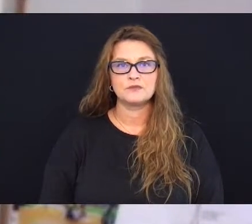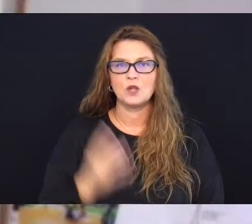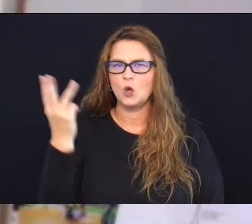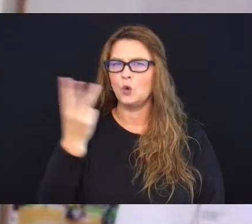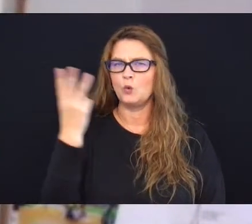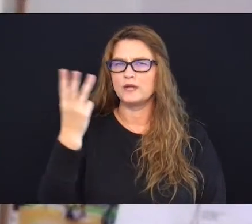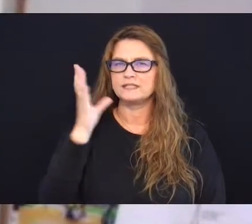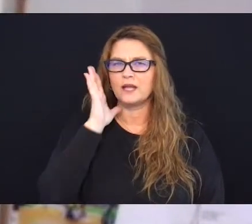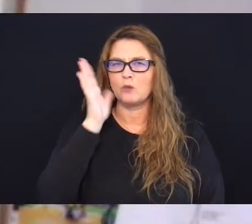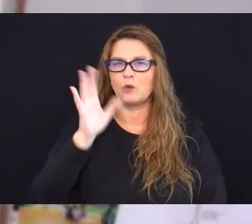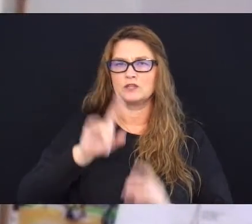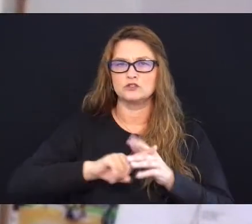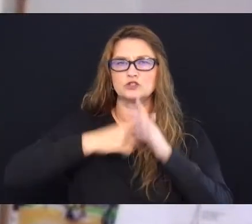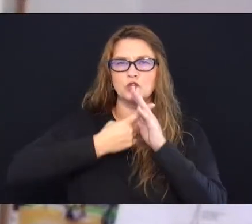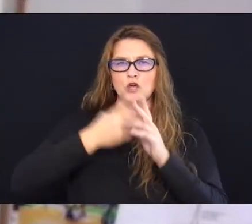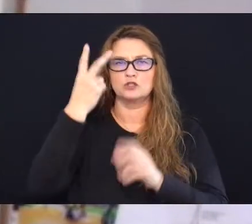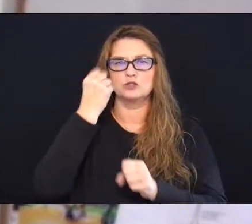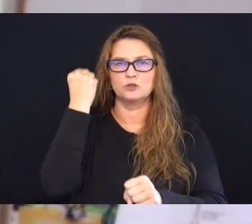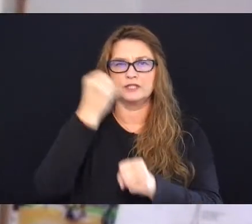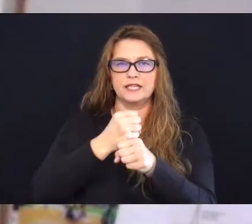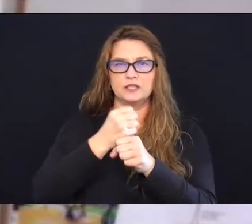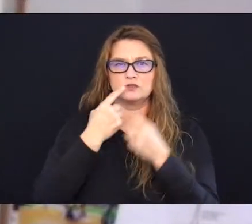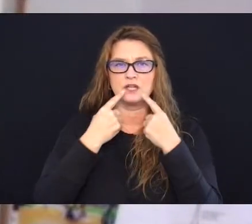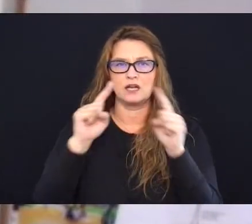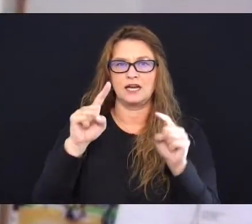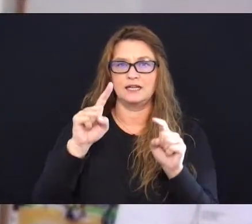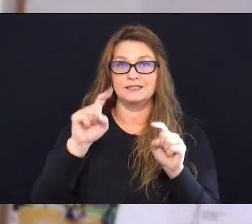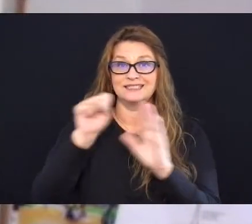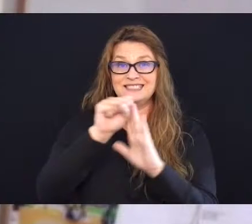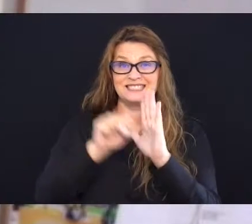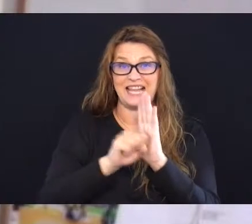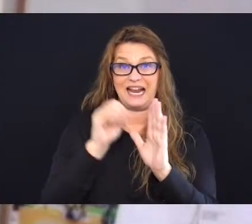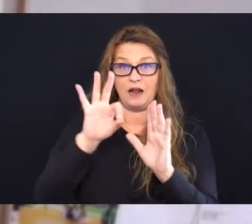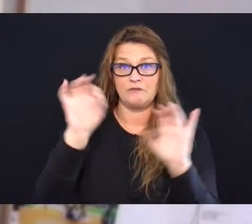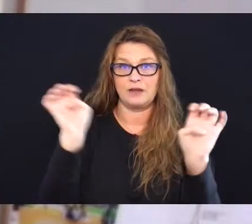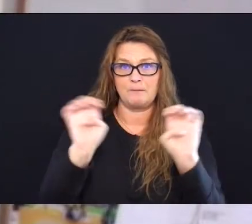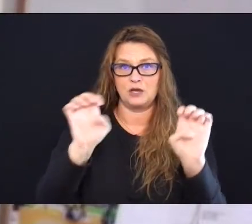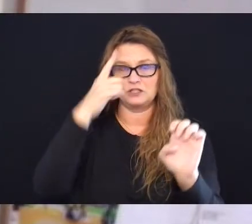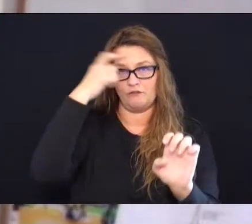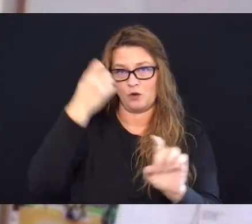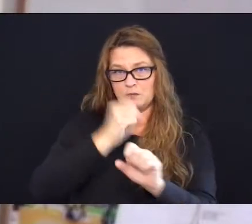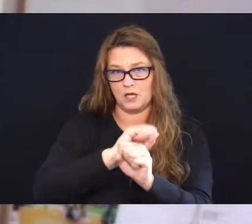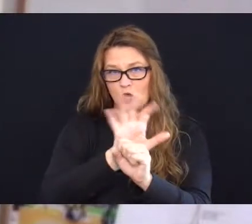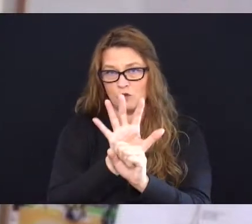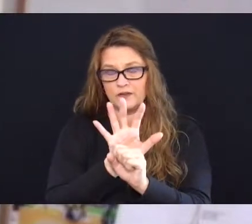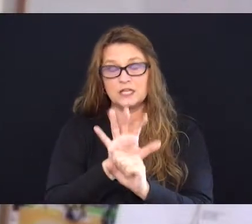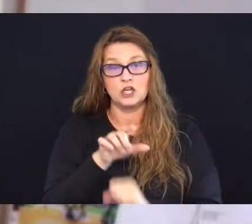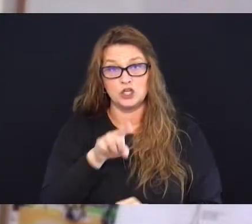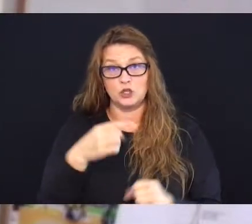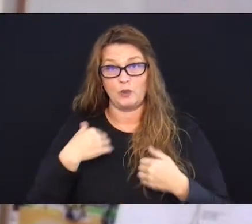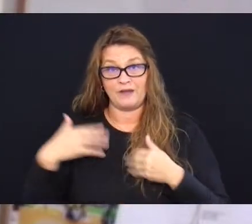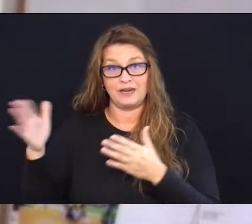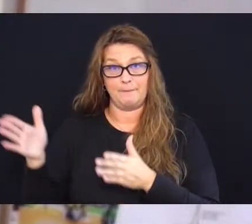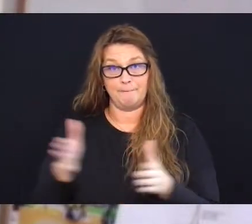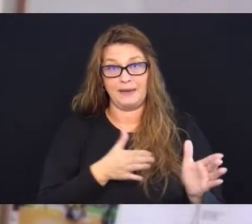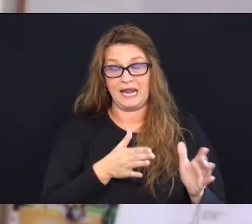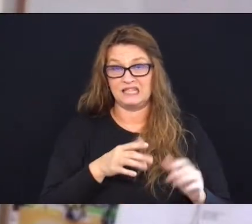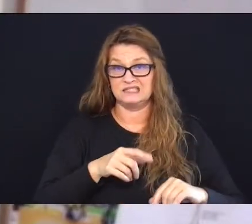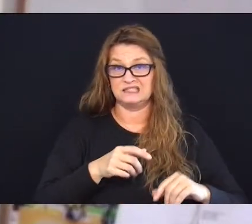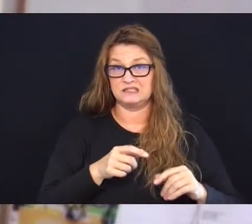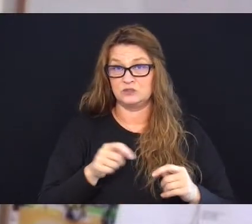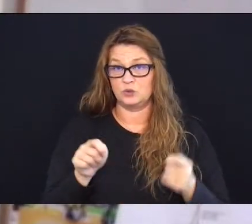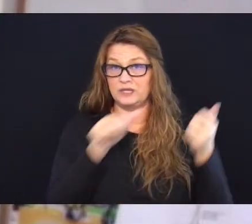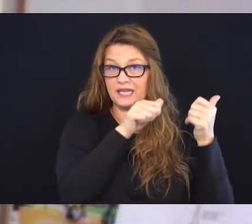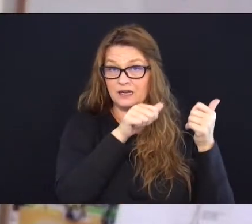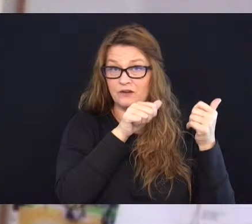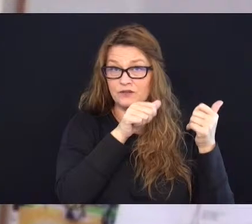will mark 2 years since you declared a state of emergency due to COVID. Do you have any plans on amending that anytime soon or